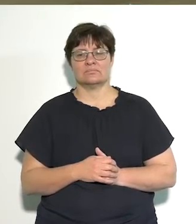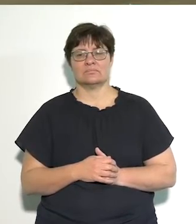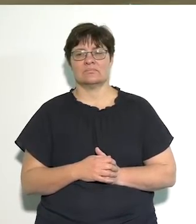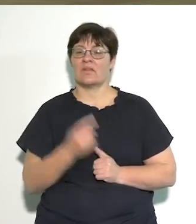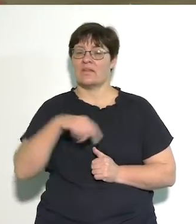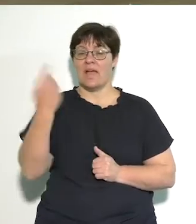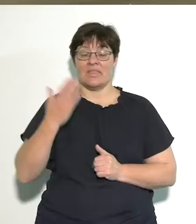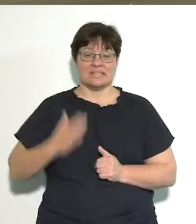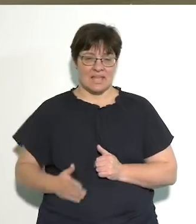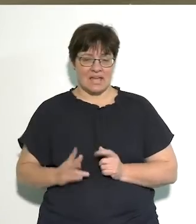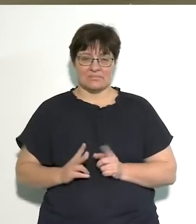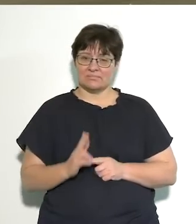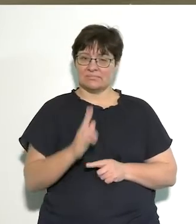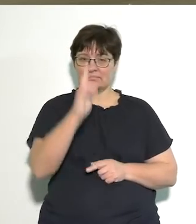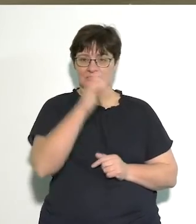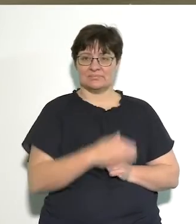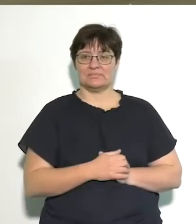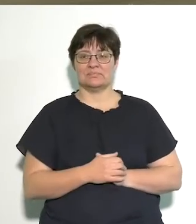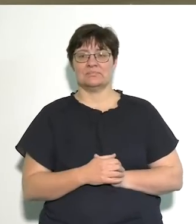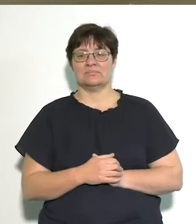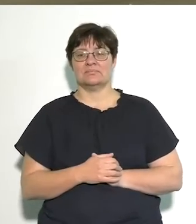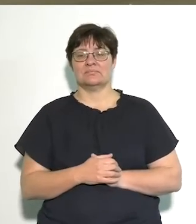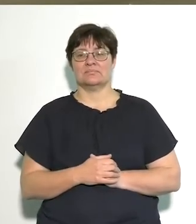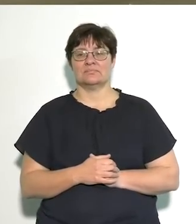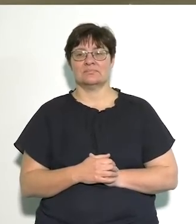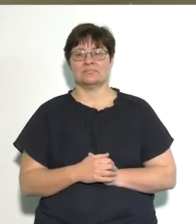To cut up the other side just to get off the little extra bits.